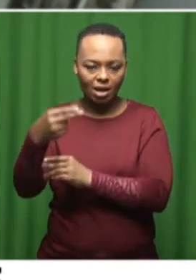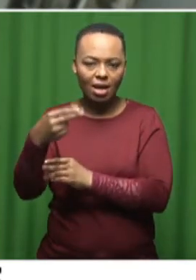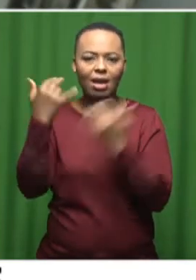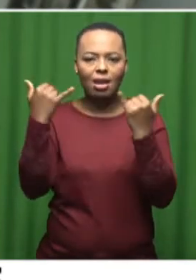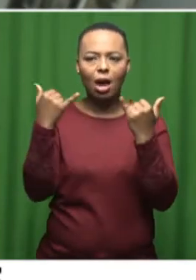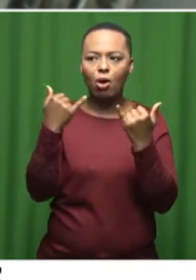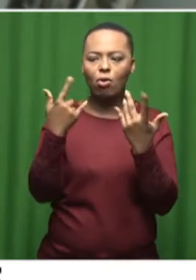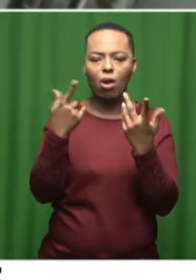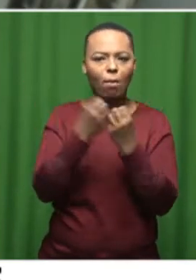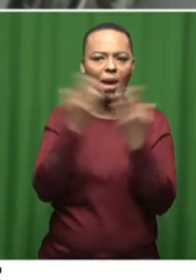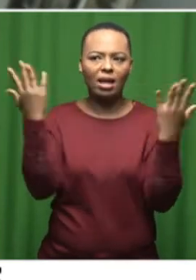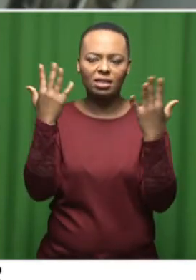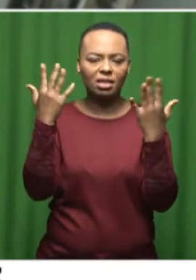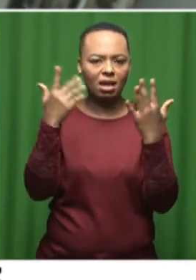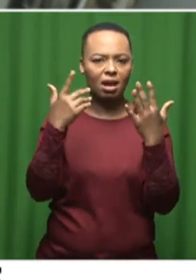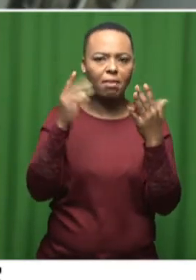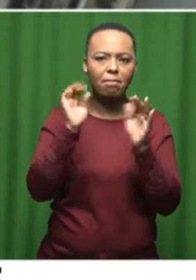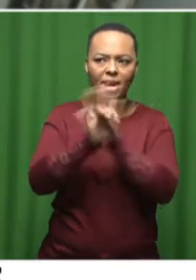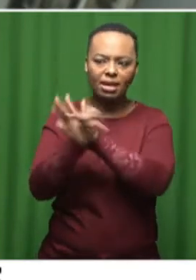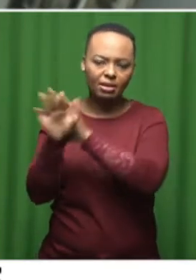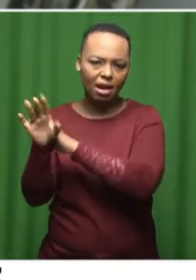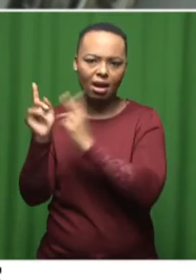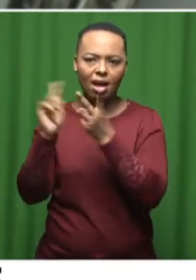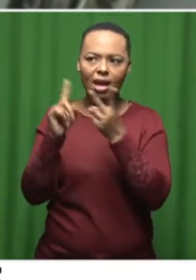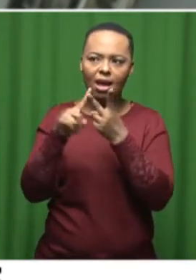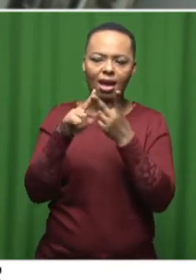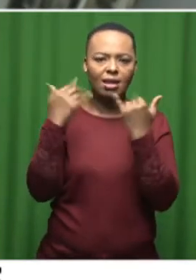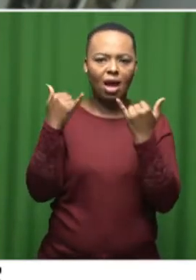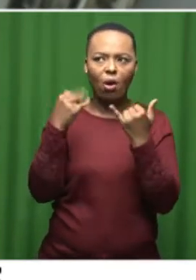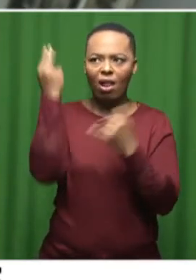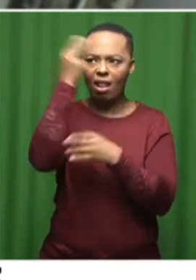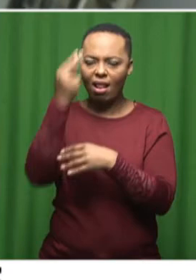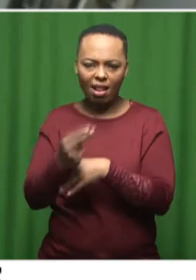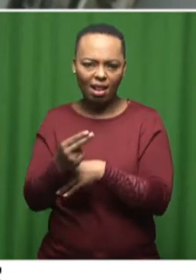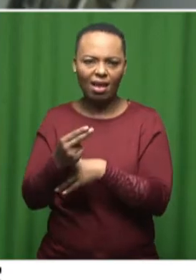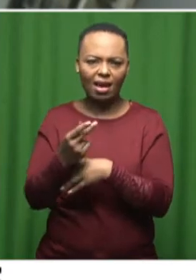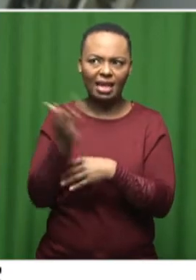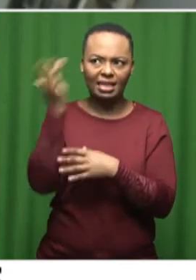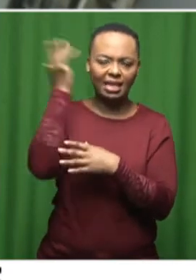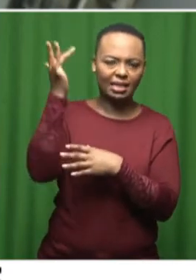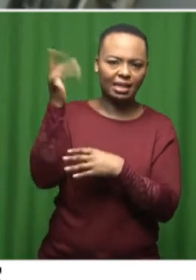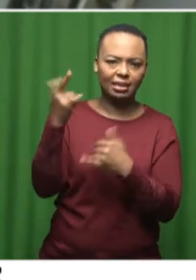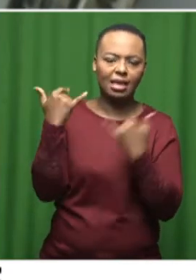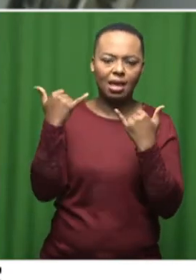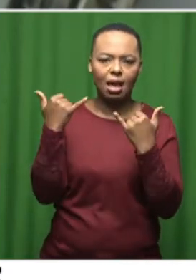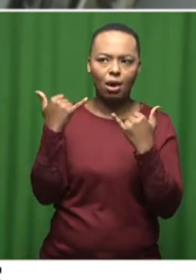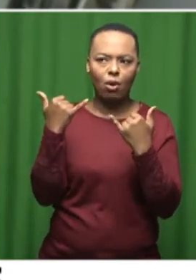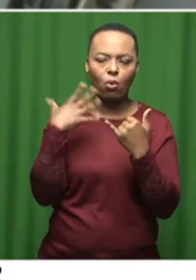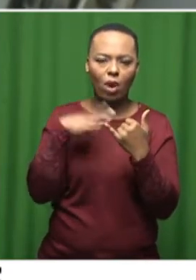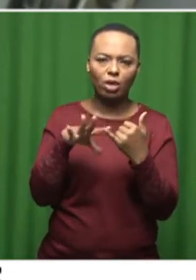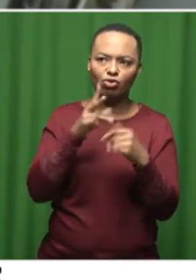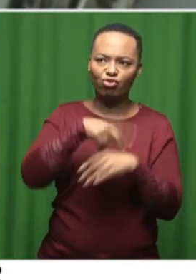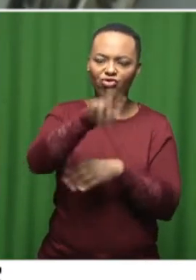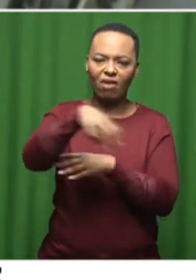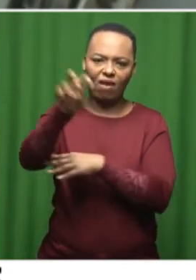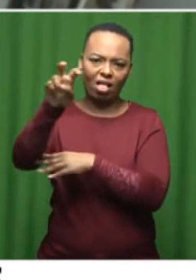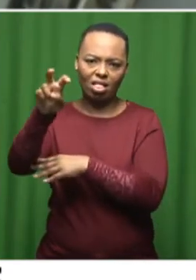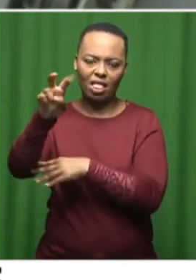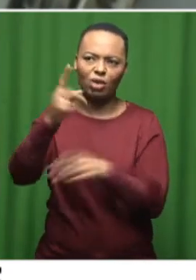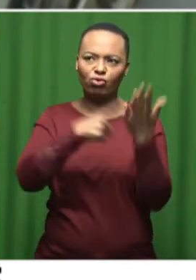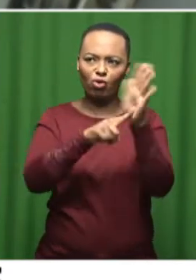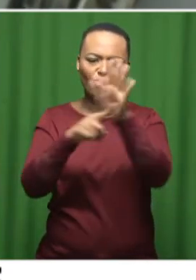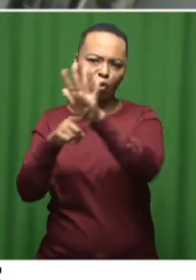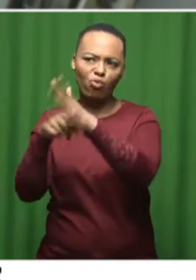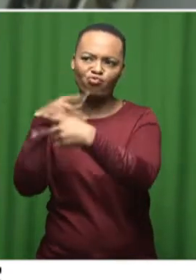multimedia, we're making use of artificial intelligence, so we would like to travel this particular production all over the